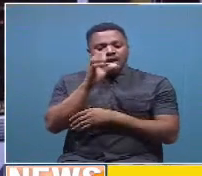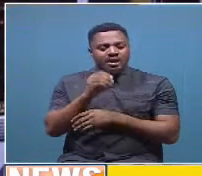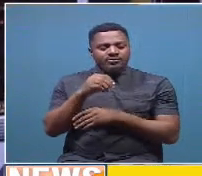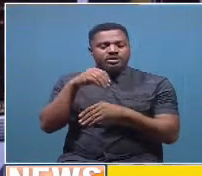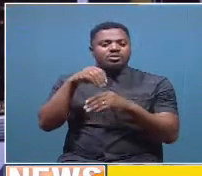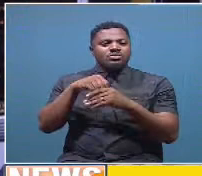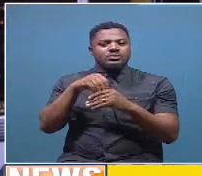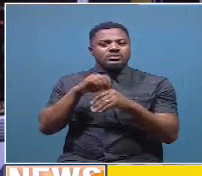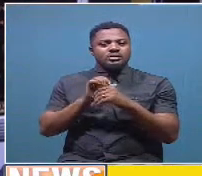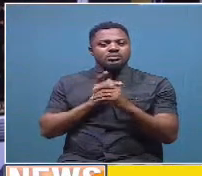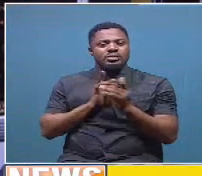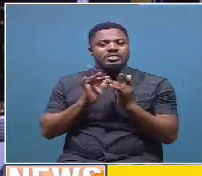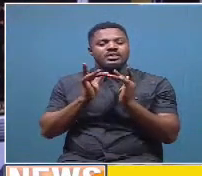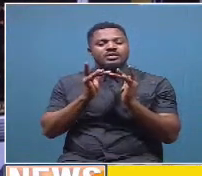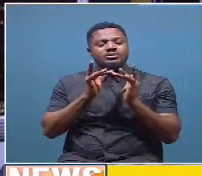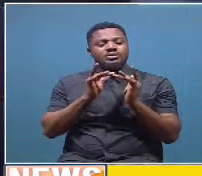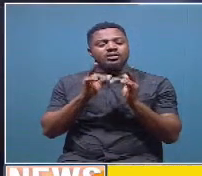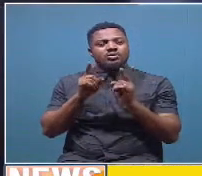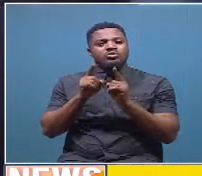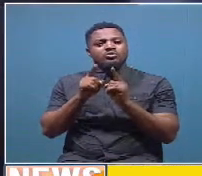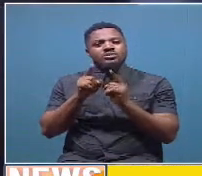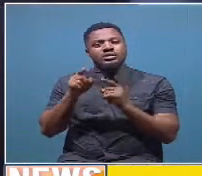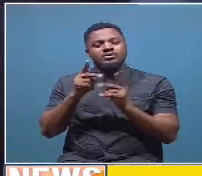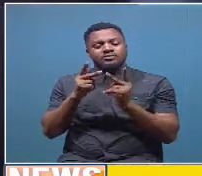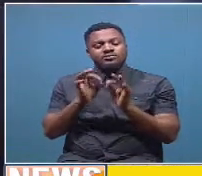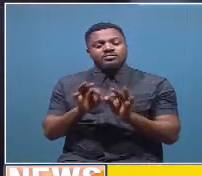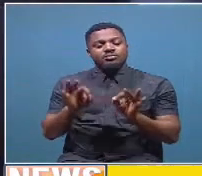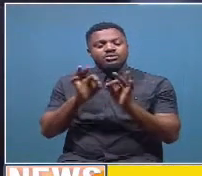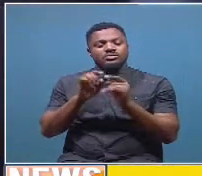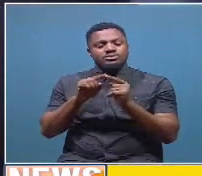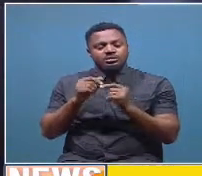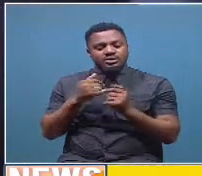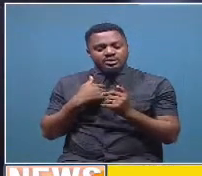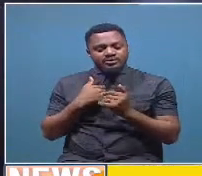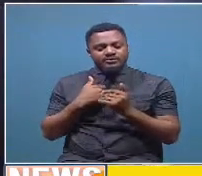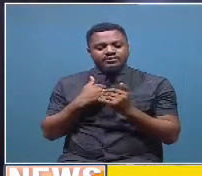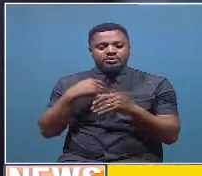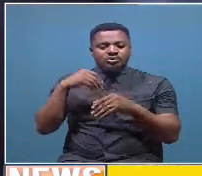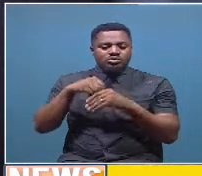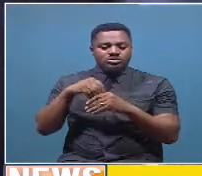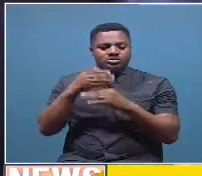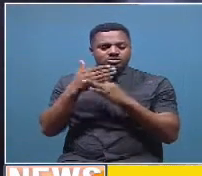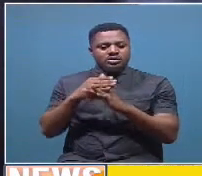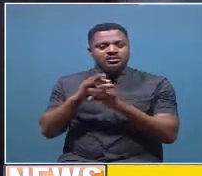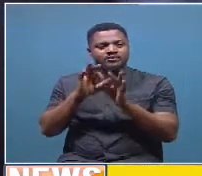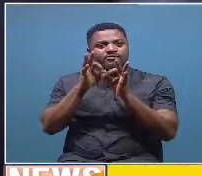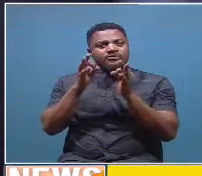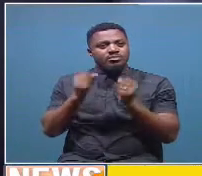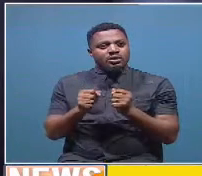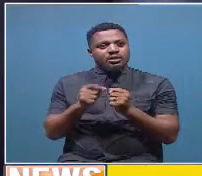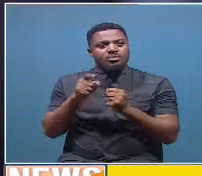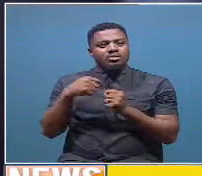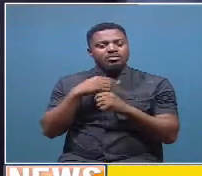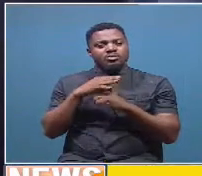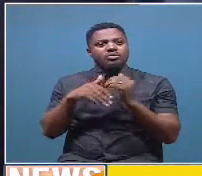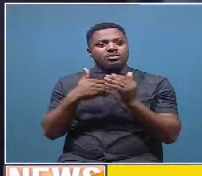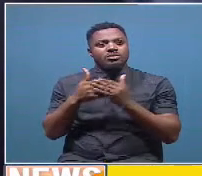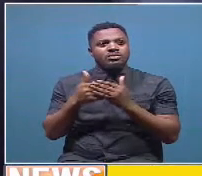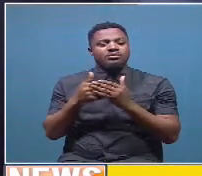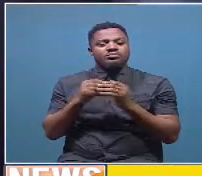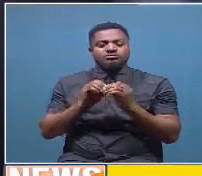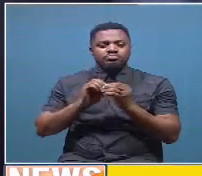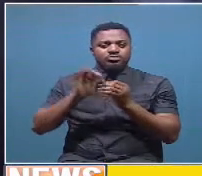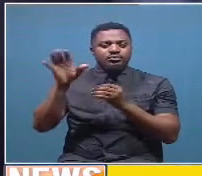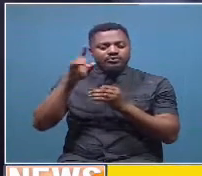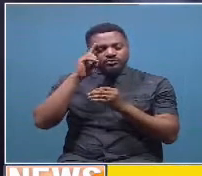content on our networks. And AUB is very critical to that, because it has a content sharing framework where we upload our content